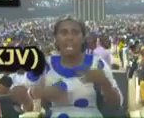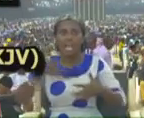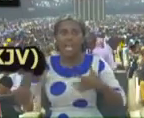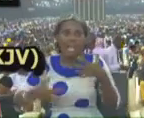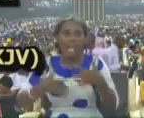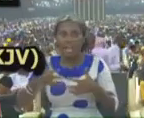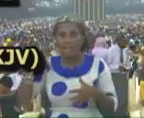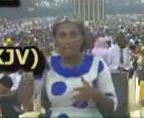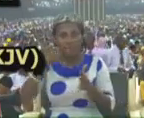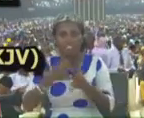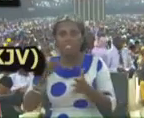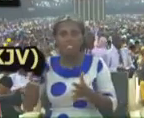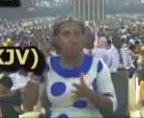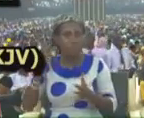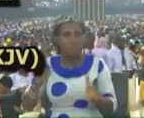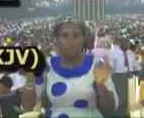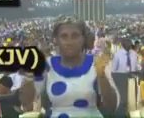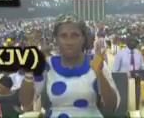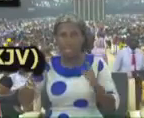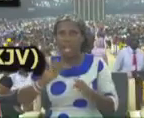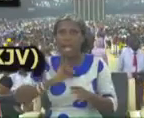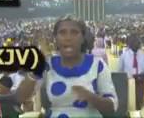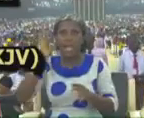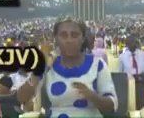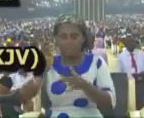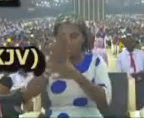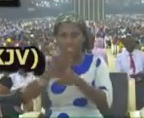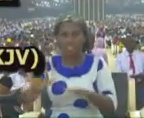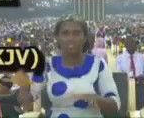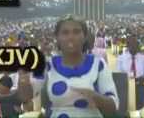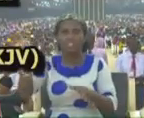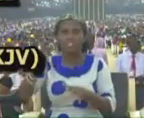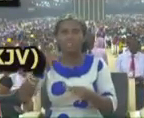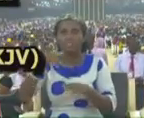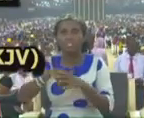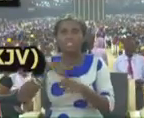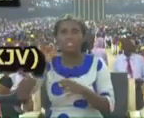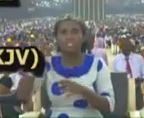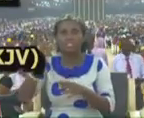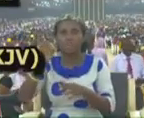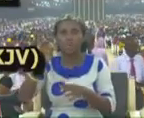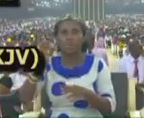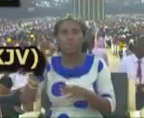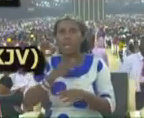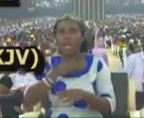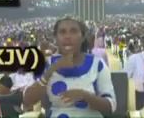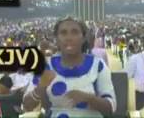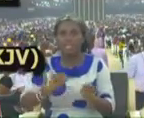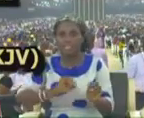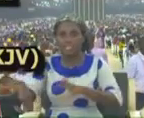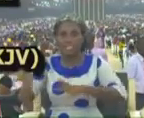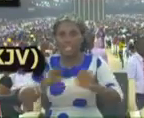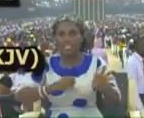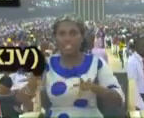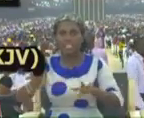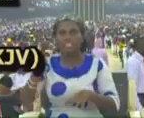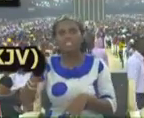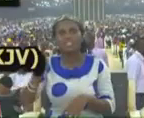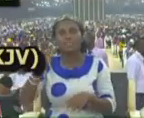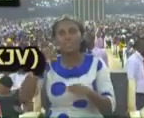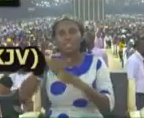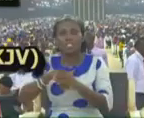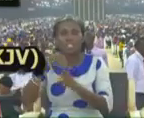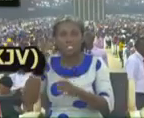cruel. And we divide them in Jacob and scatter them